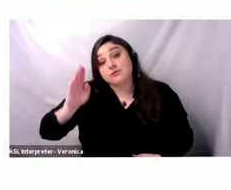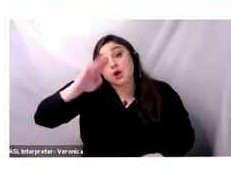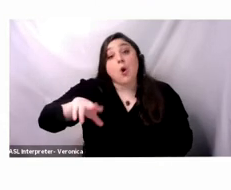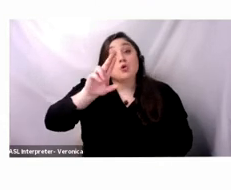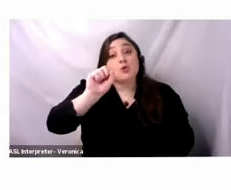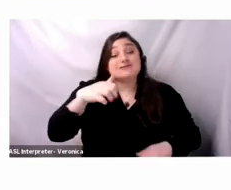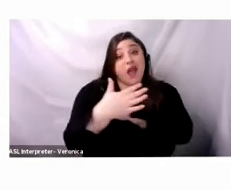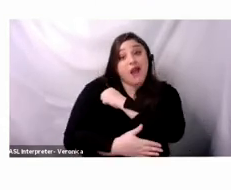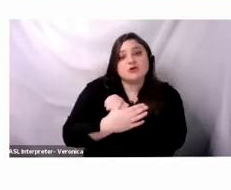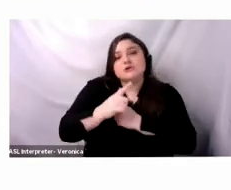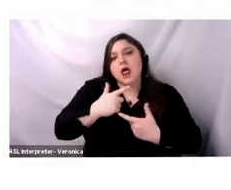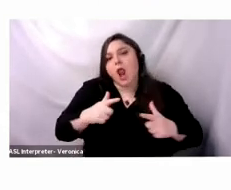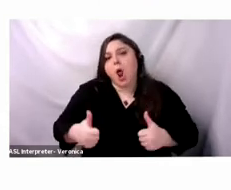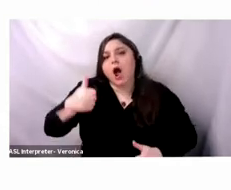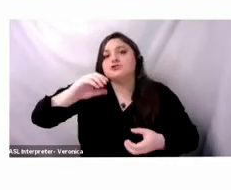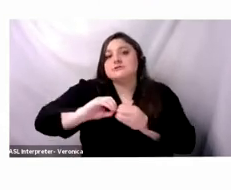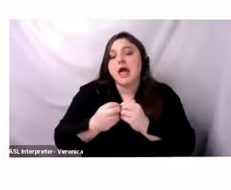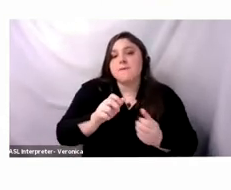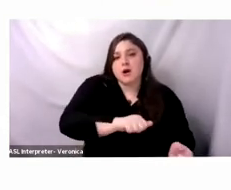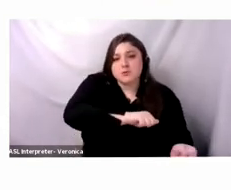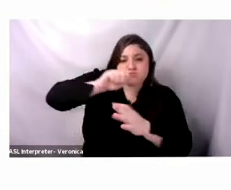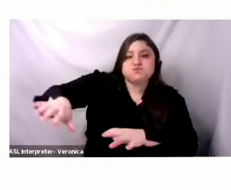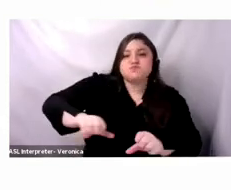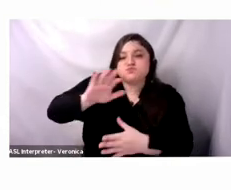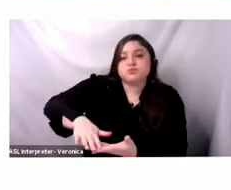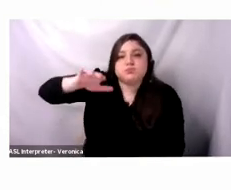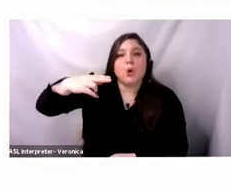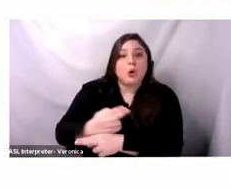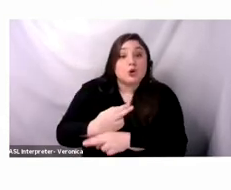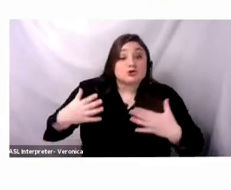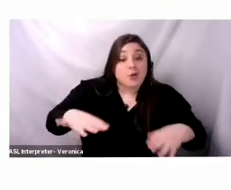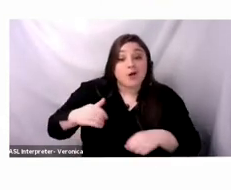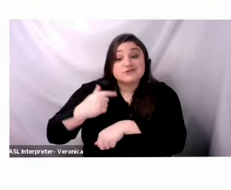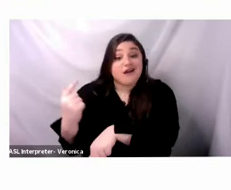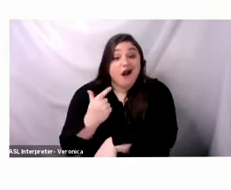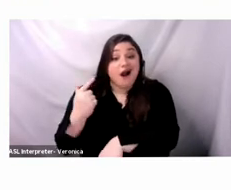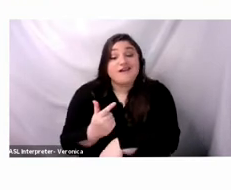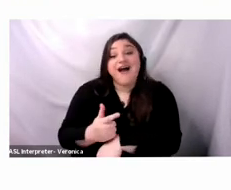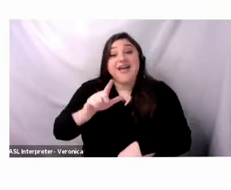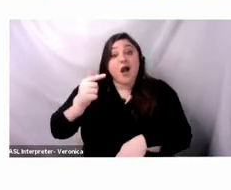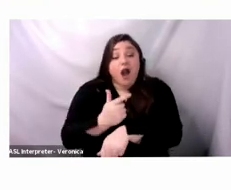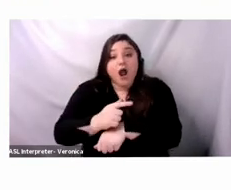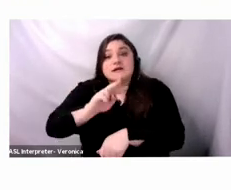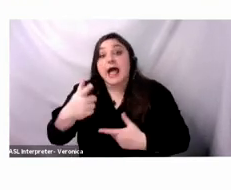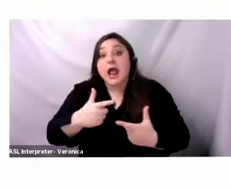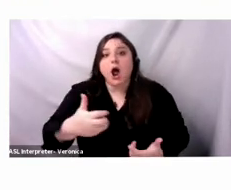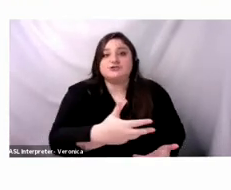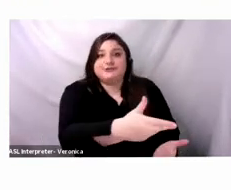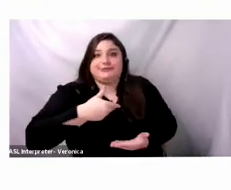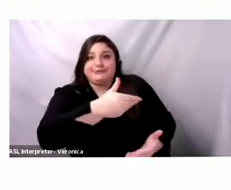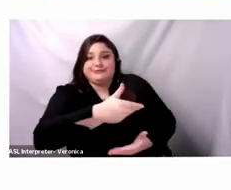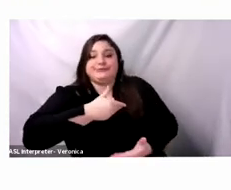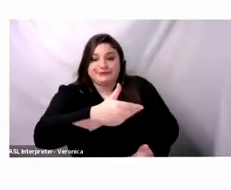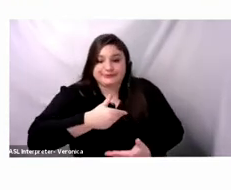Seychi refused to comply with the very dress codes that produce the excess that now floods the coast he called home. The rest of this presentation